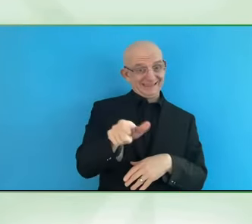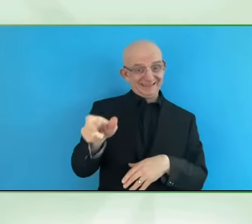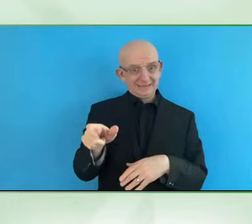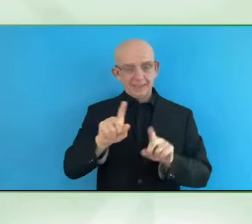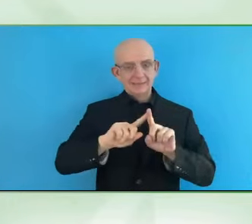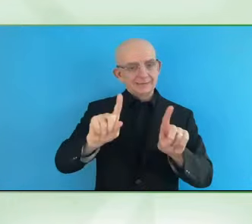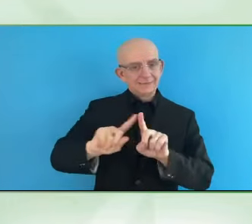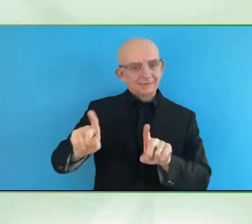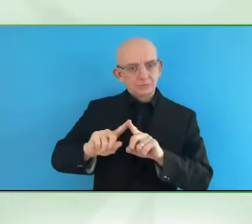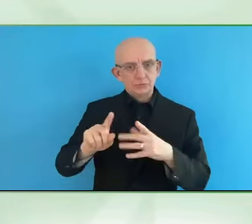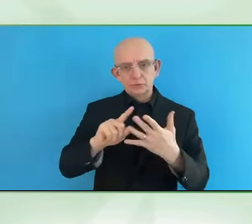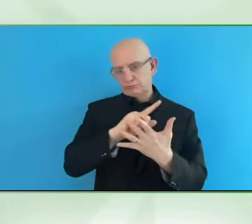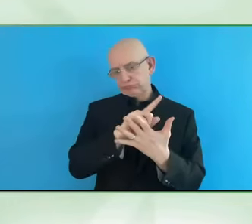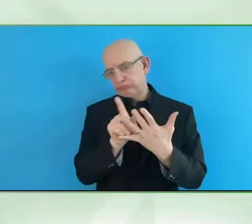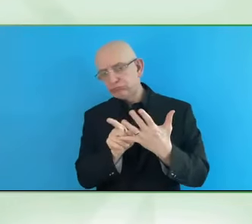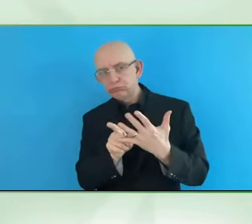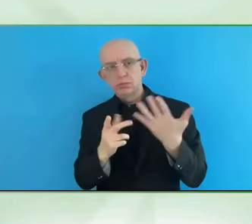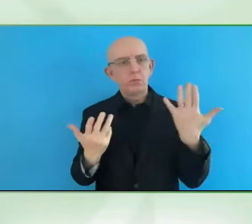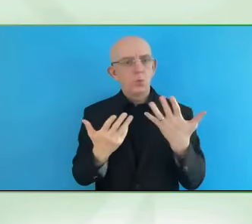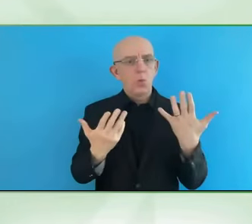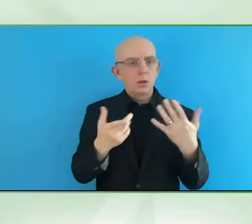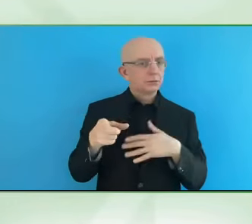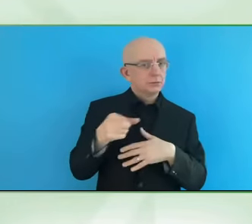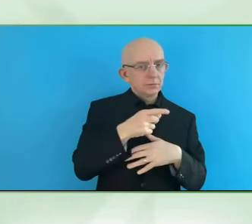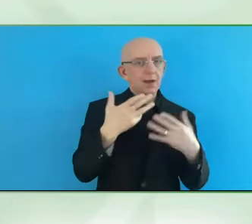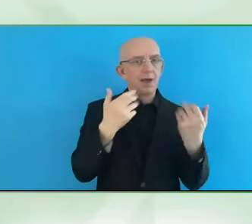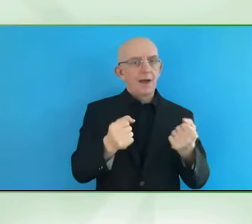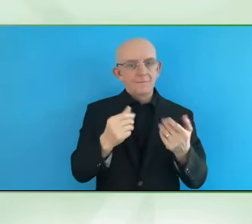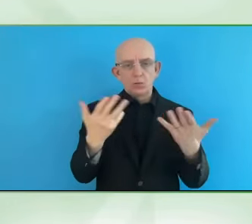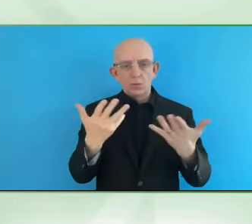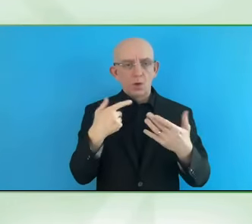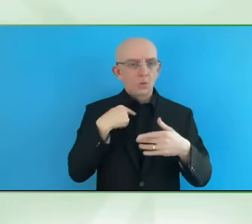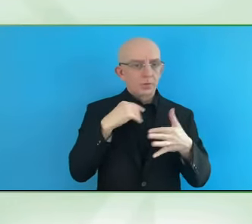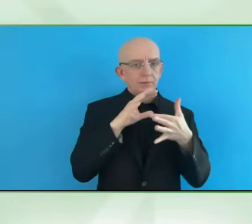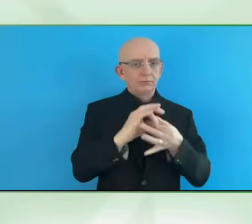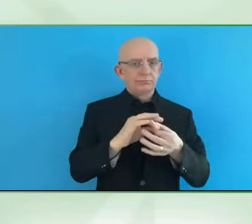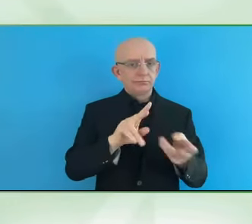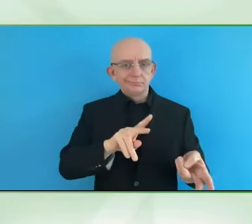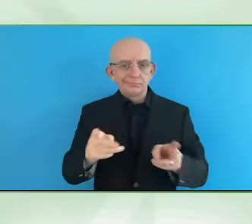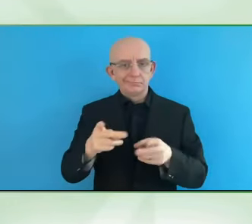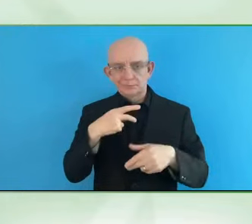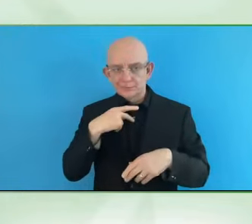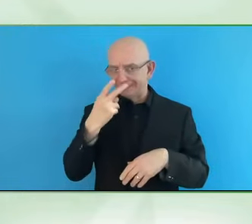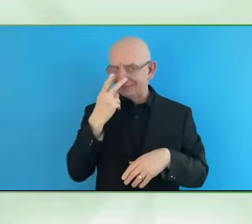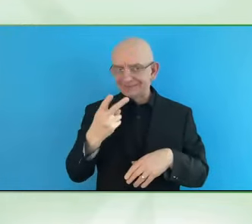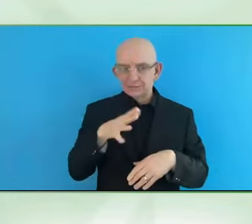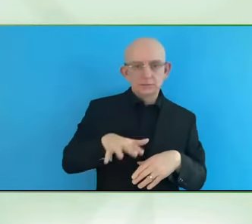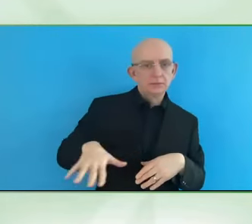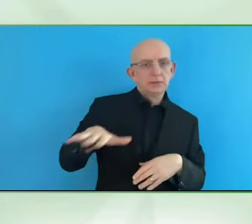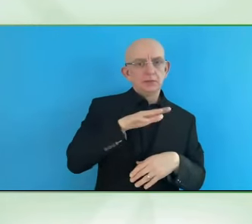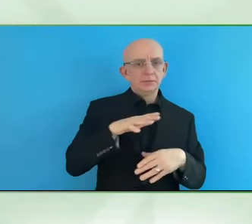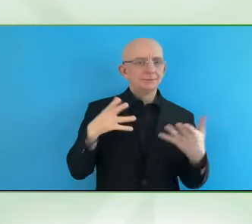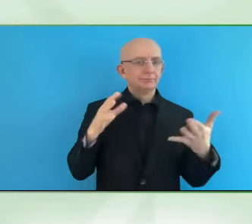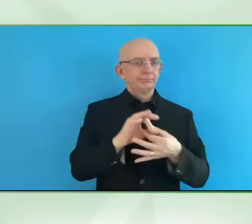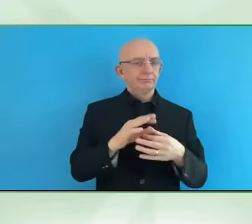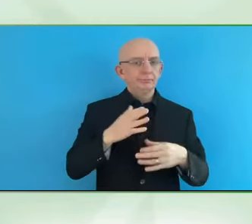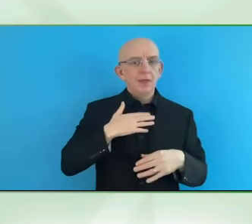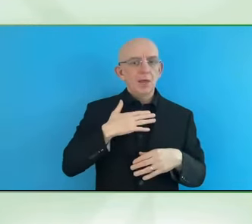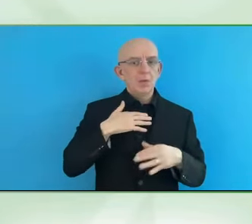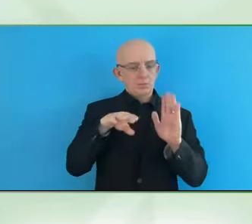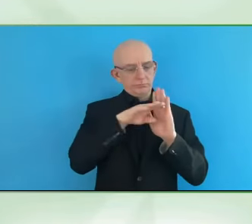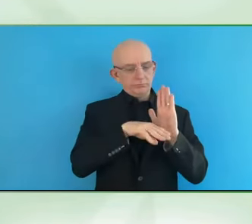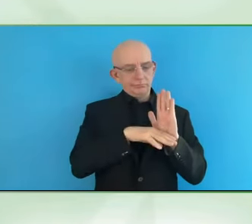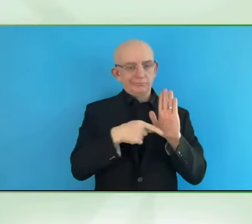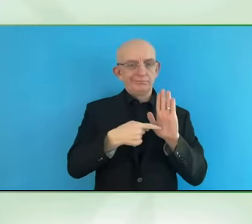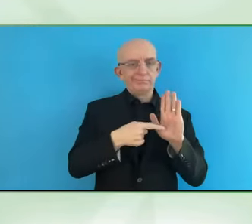and disability. Yeah. Mm-hmm. And it's also very strong on that we need to accommodate and compensate for disabilities. Mm-hmm. So